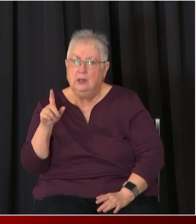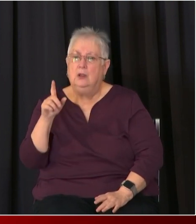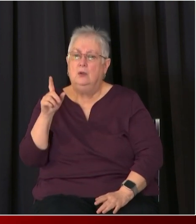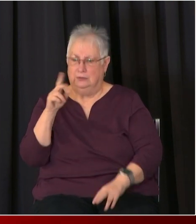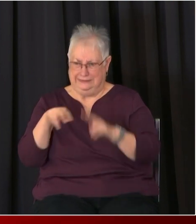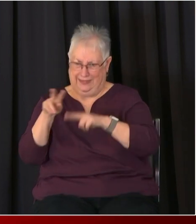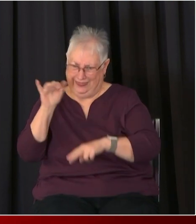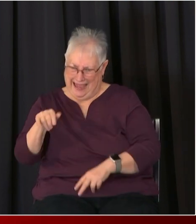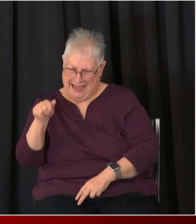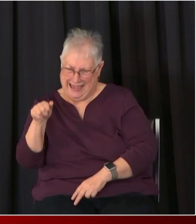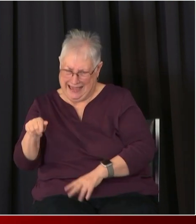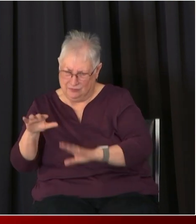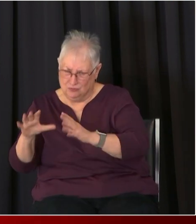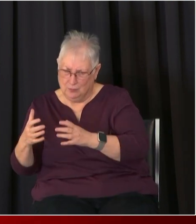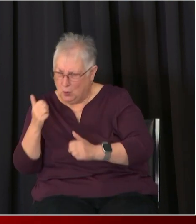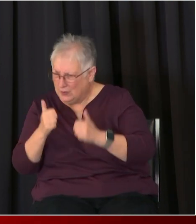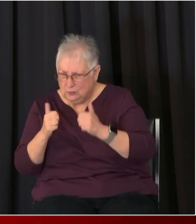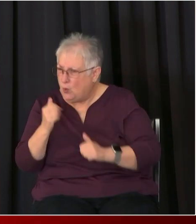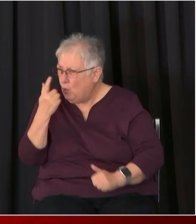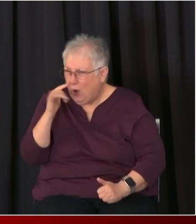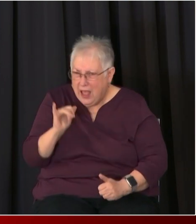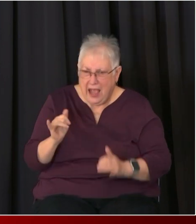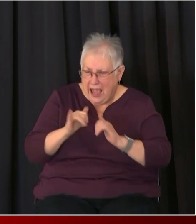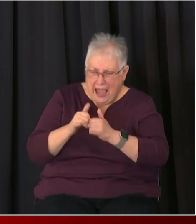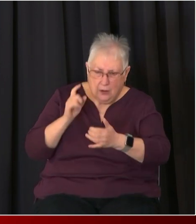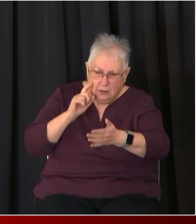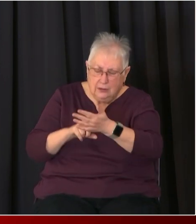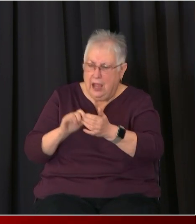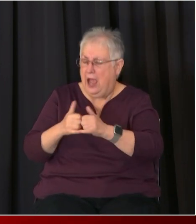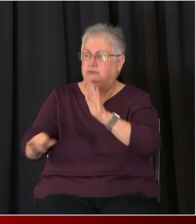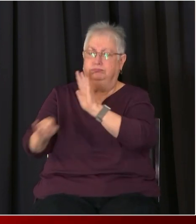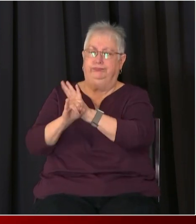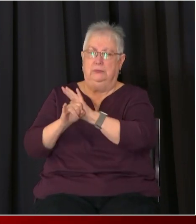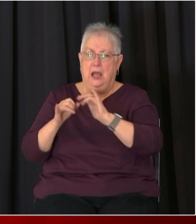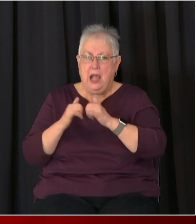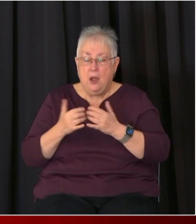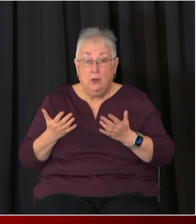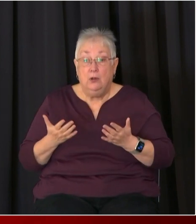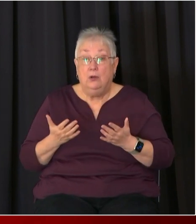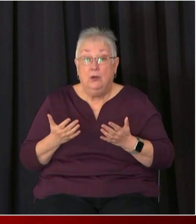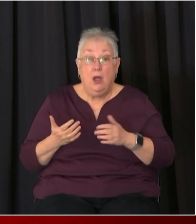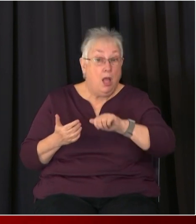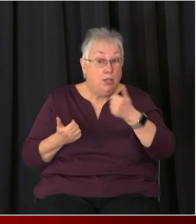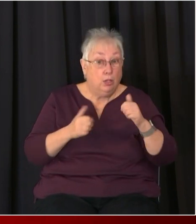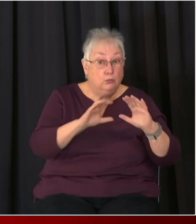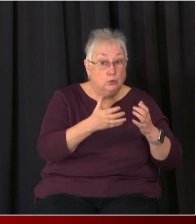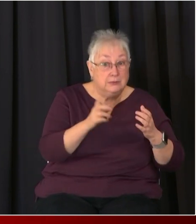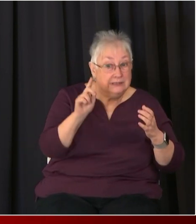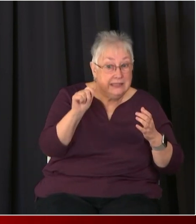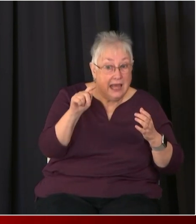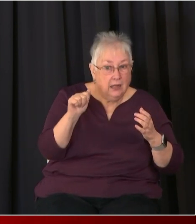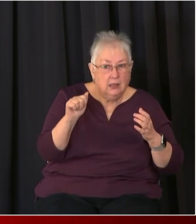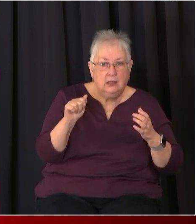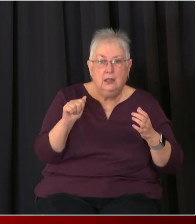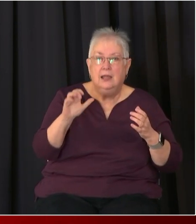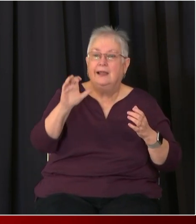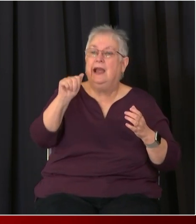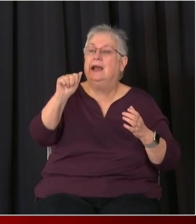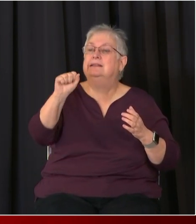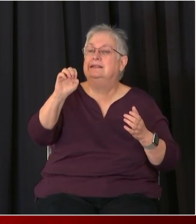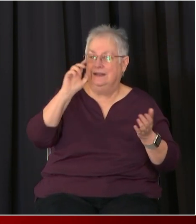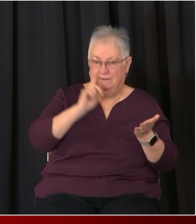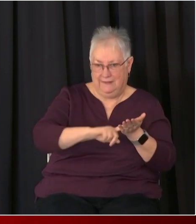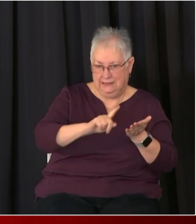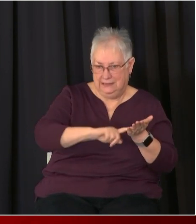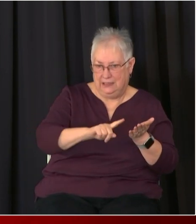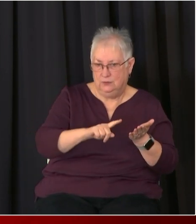set that we look at, and those are case investigations that help us understand what the risk for